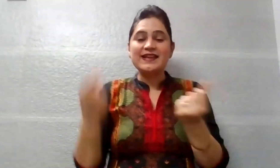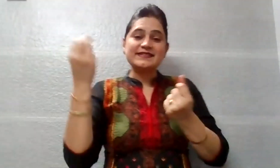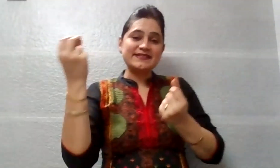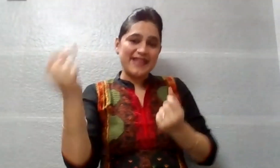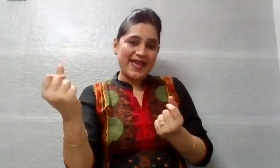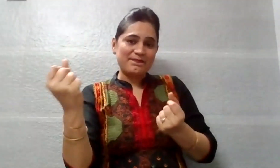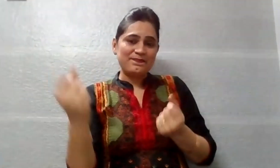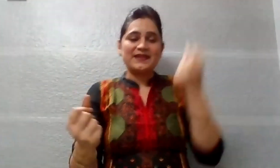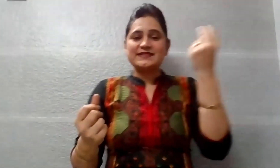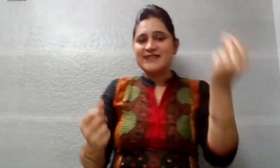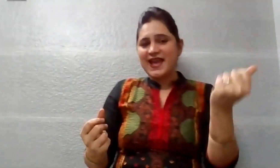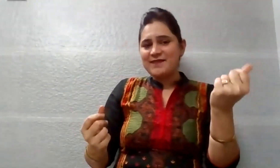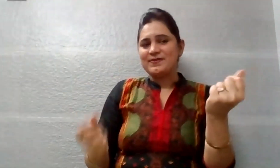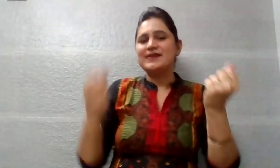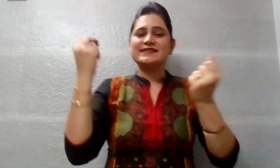Come